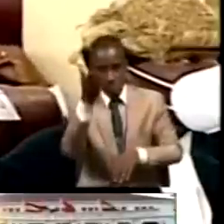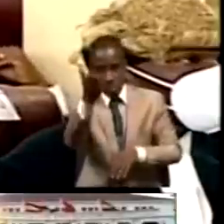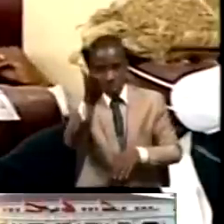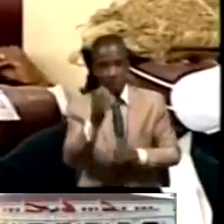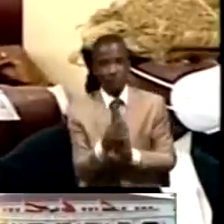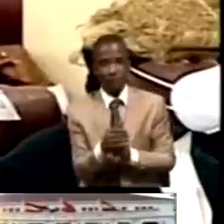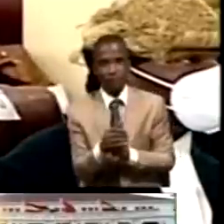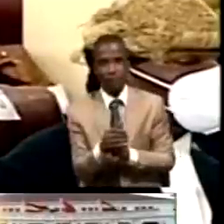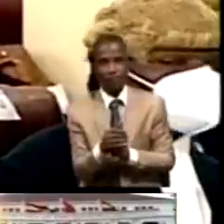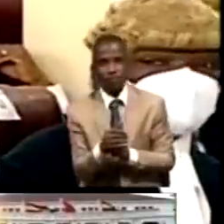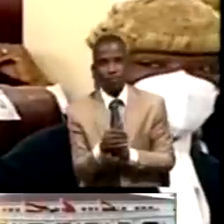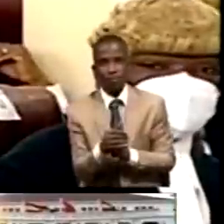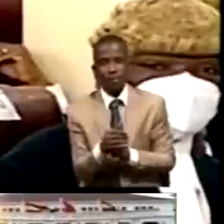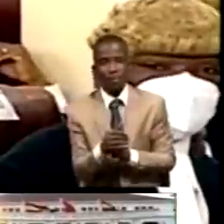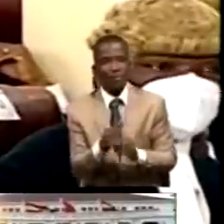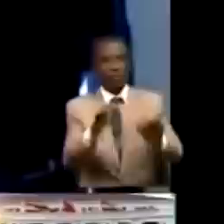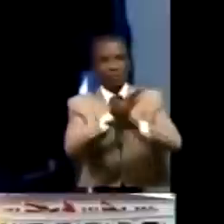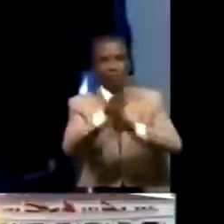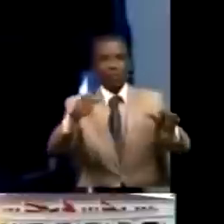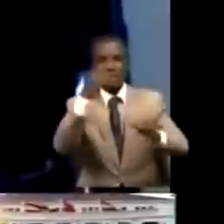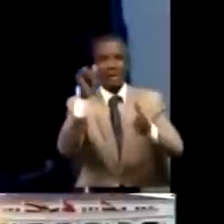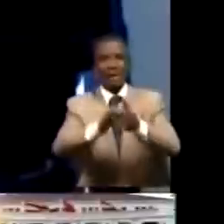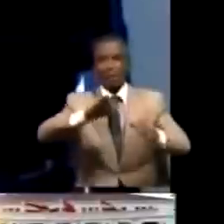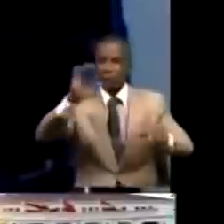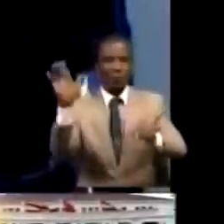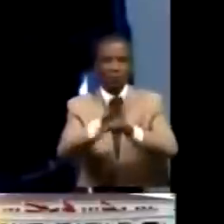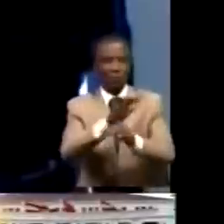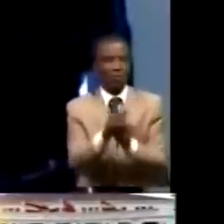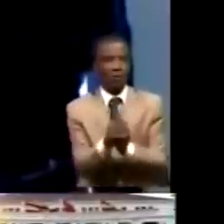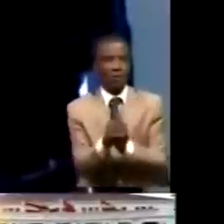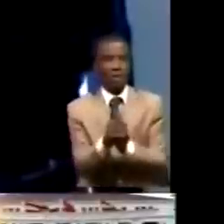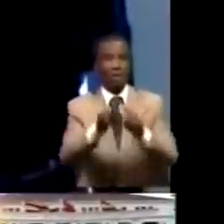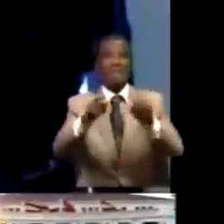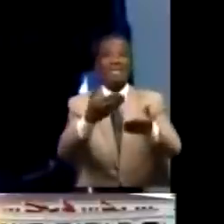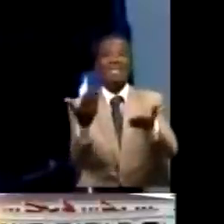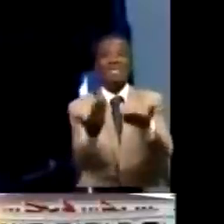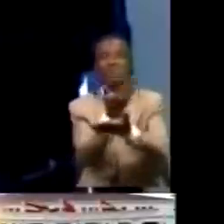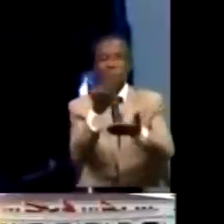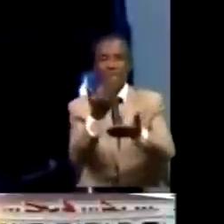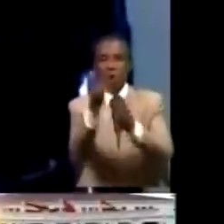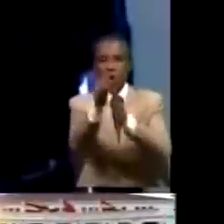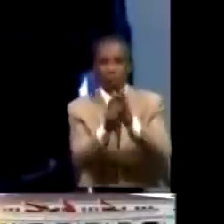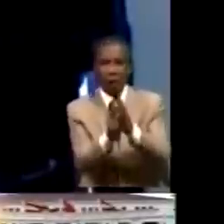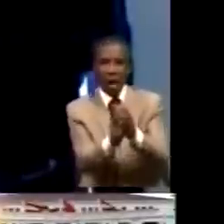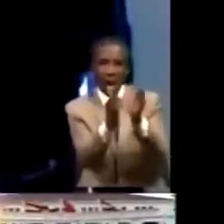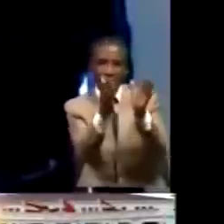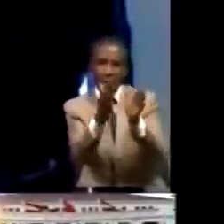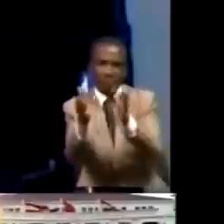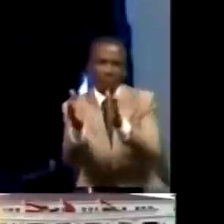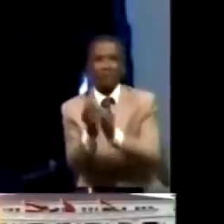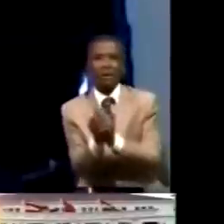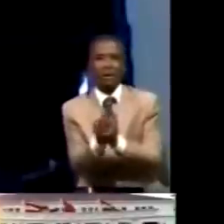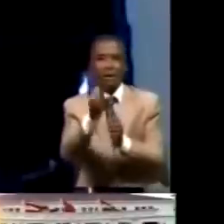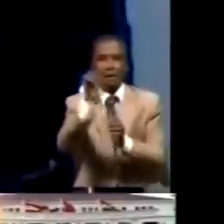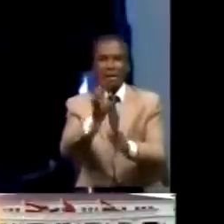It did not entirely revoke that. It said that in the new amendment and in the new arrangement, you must still